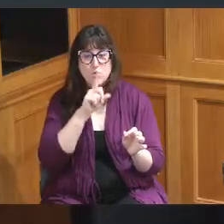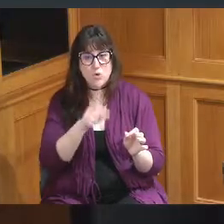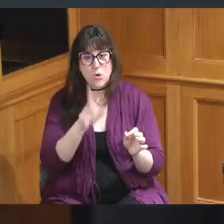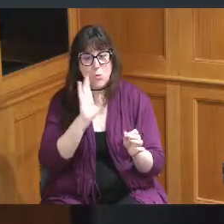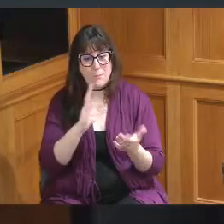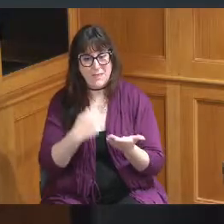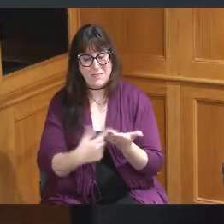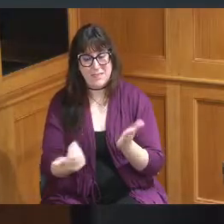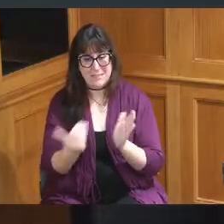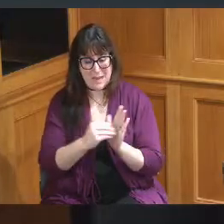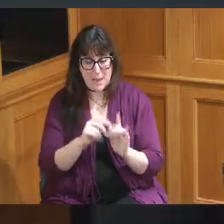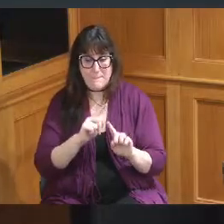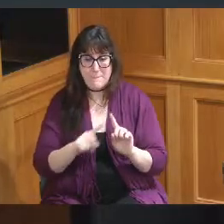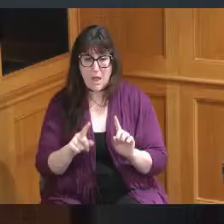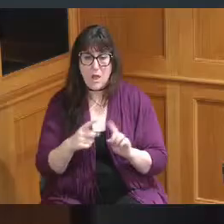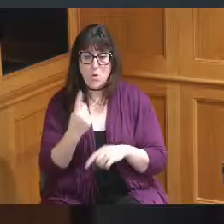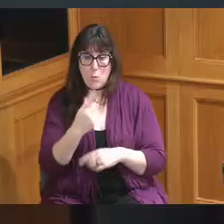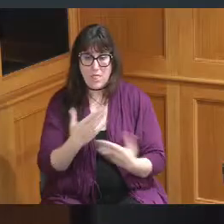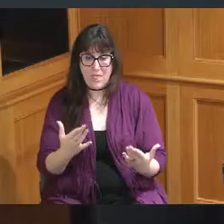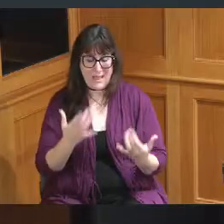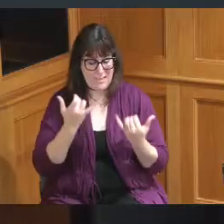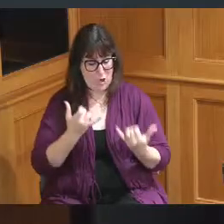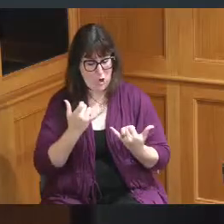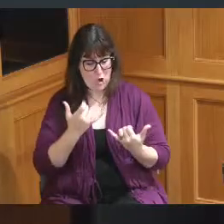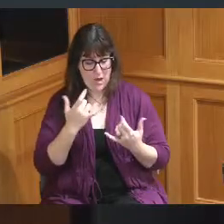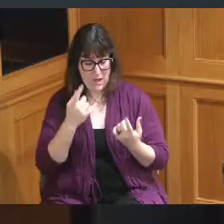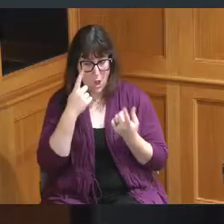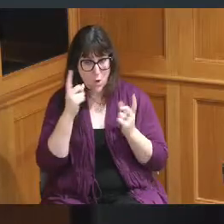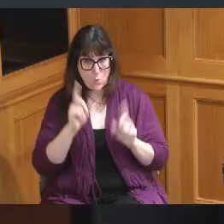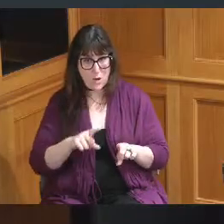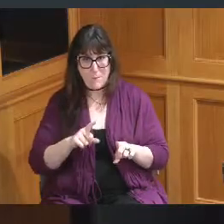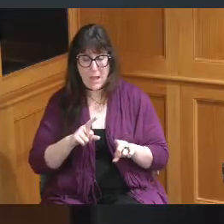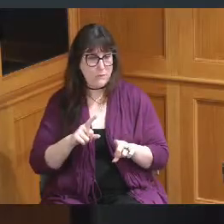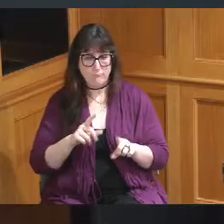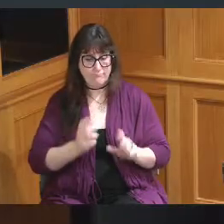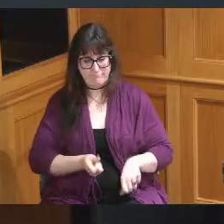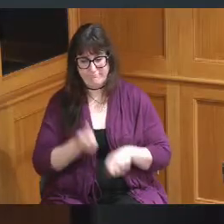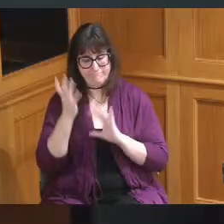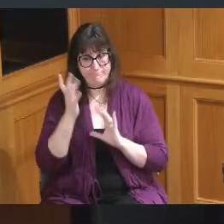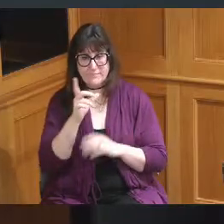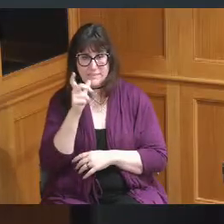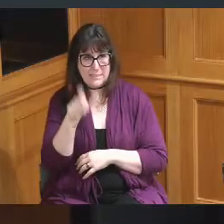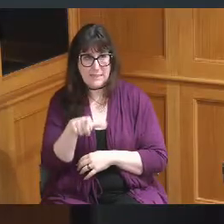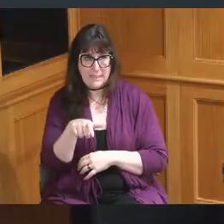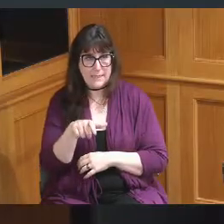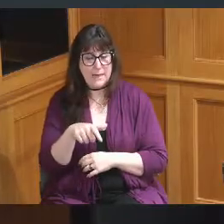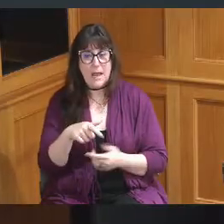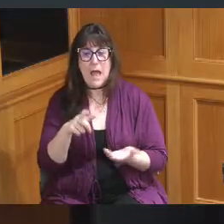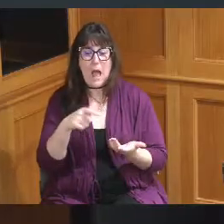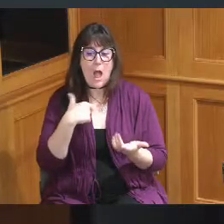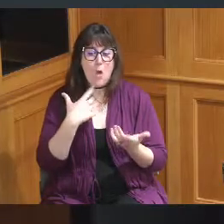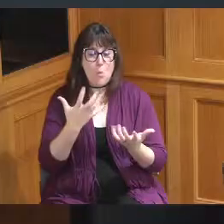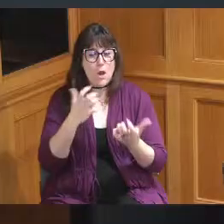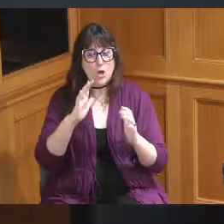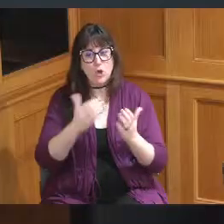But one thing I knew was that the current agreement would be a thing of the past. I knew I wanted a new lease, and that's what we'll